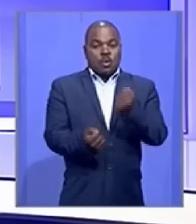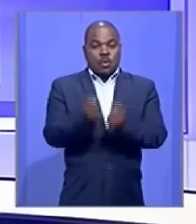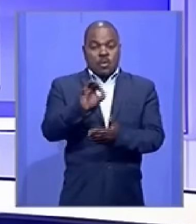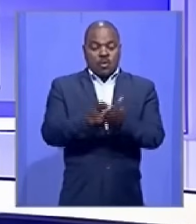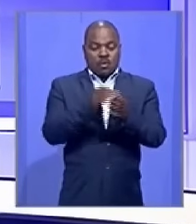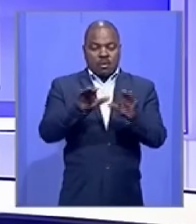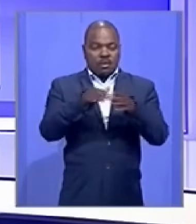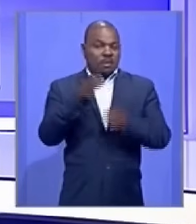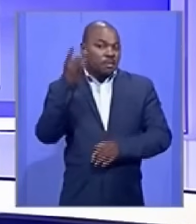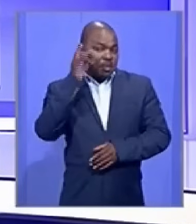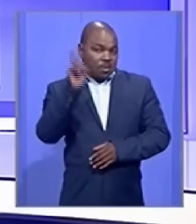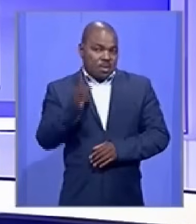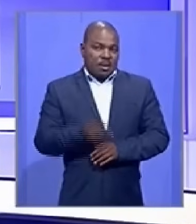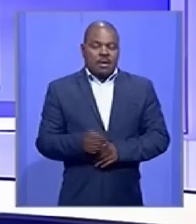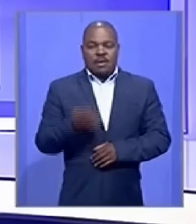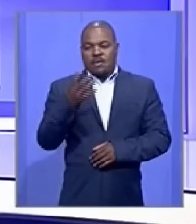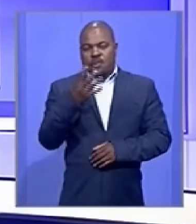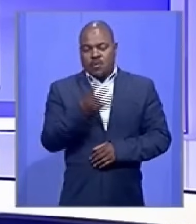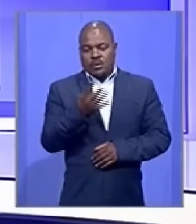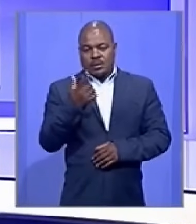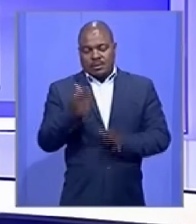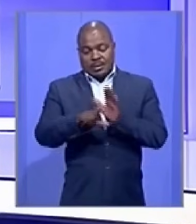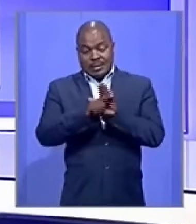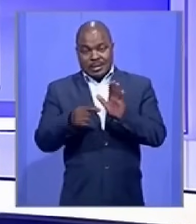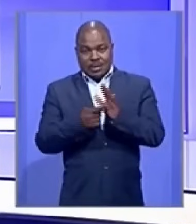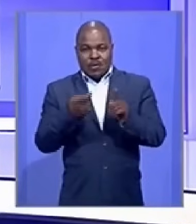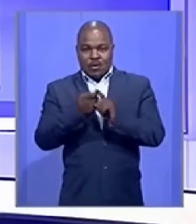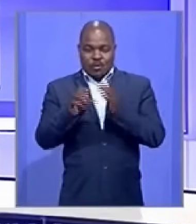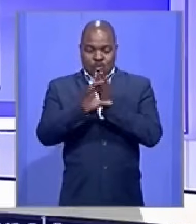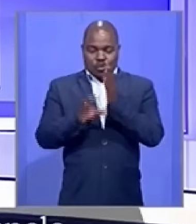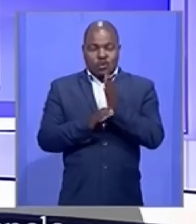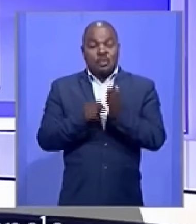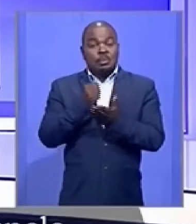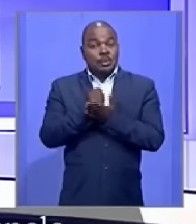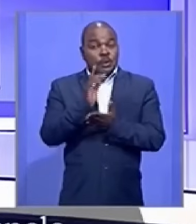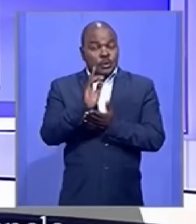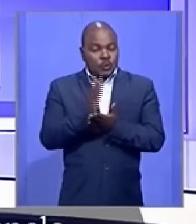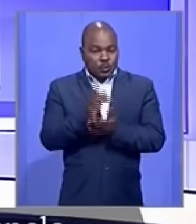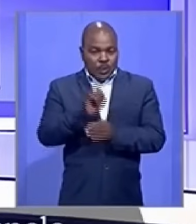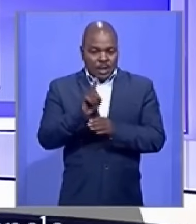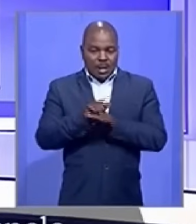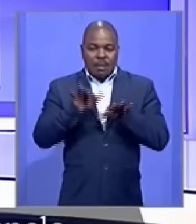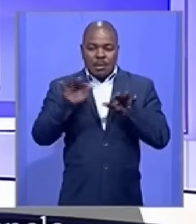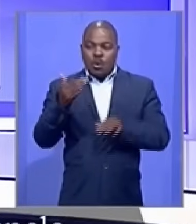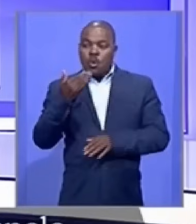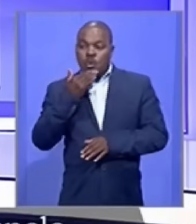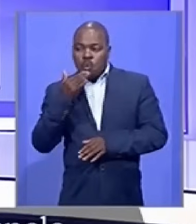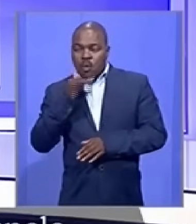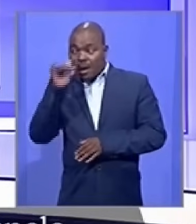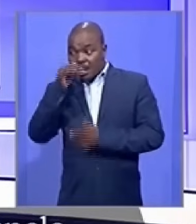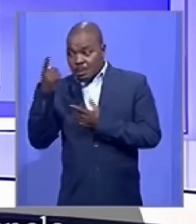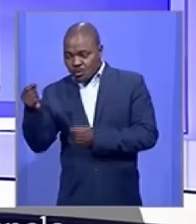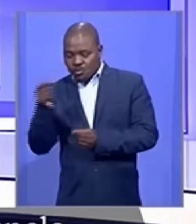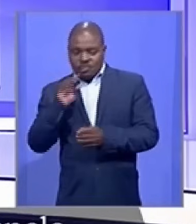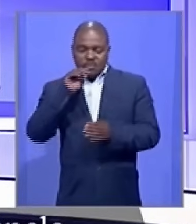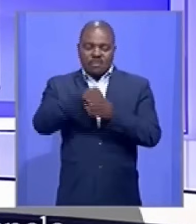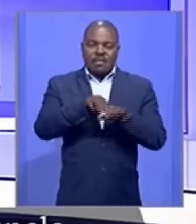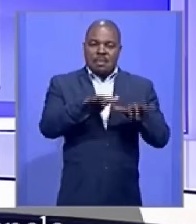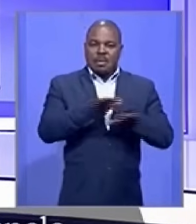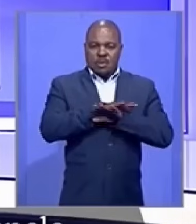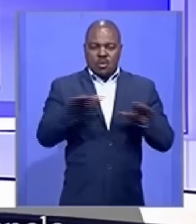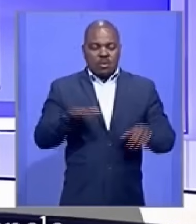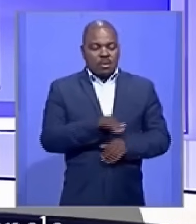ya 47 ya molao wa motheo ke o netefatsa hore ba tlola molao ha ba fetohe ba itse ba molao. IEC le bopresidente